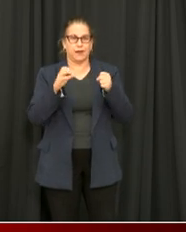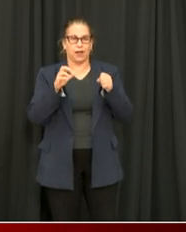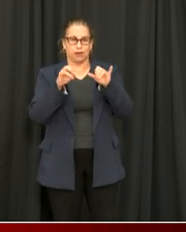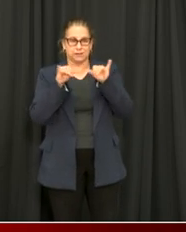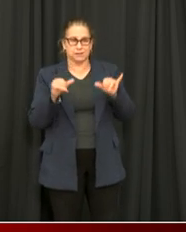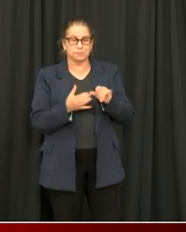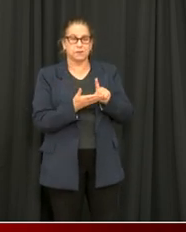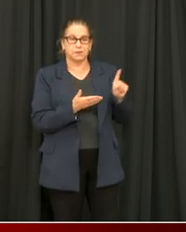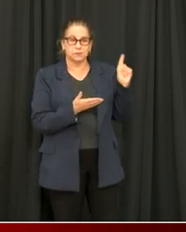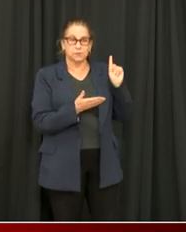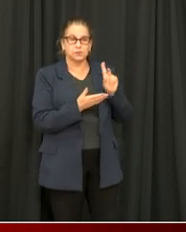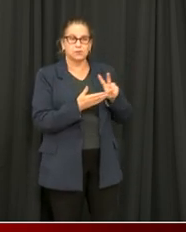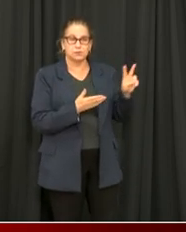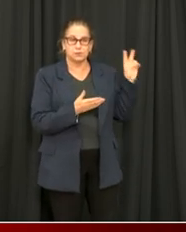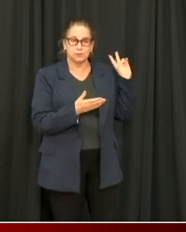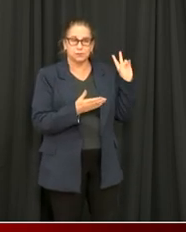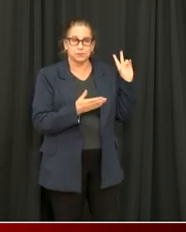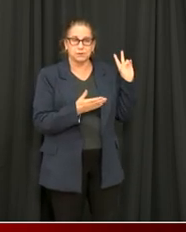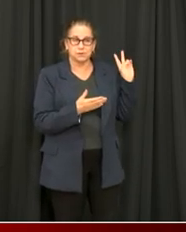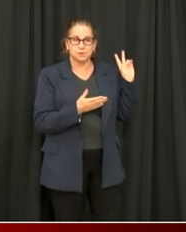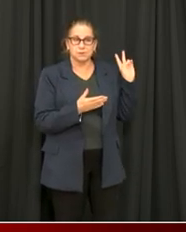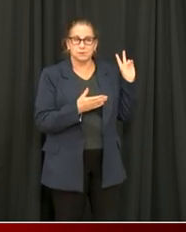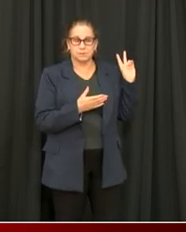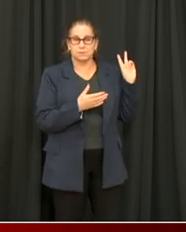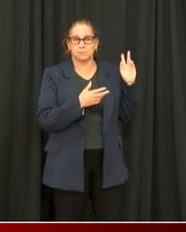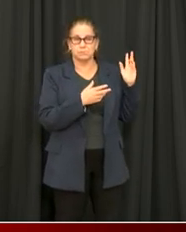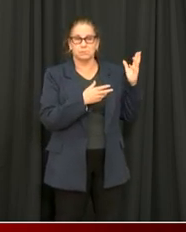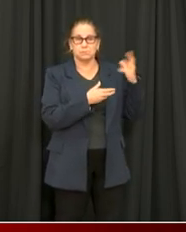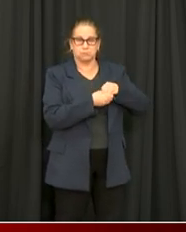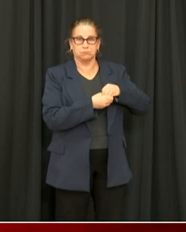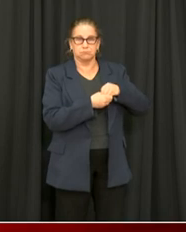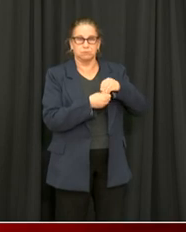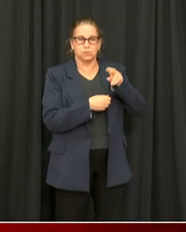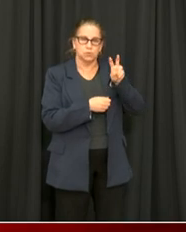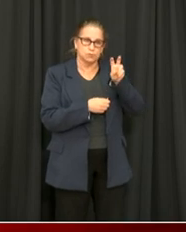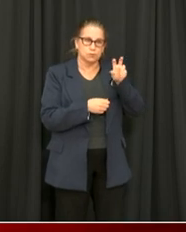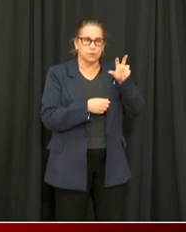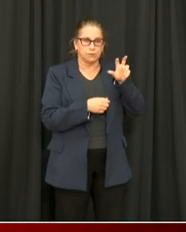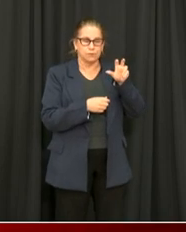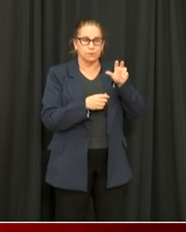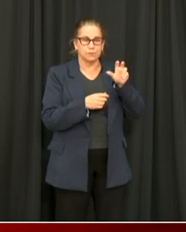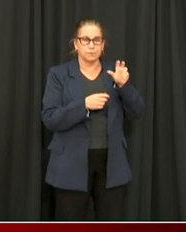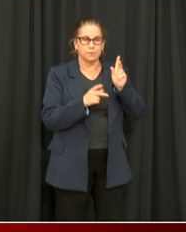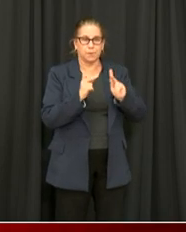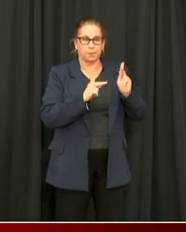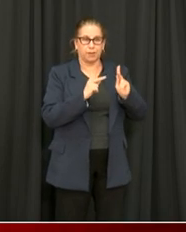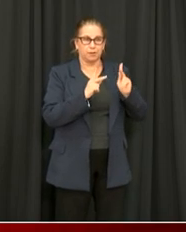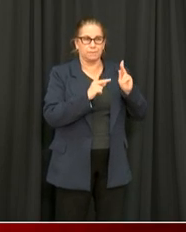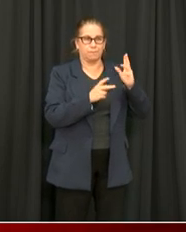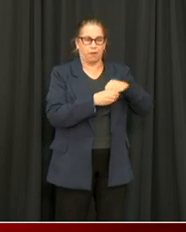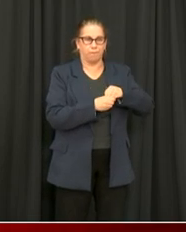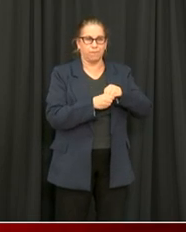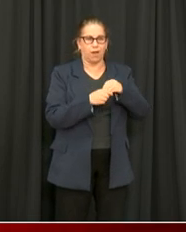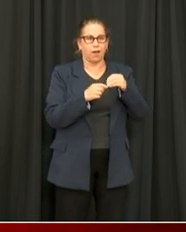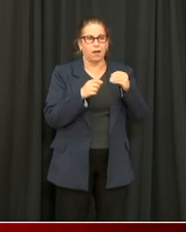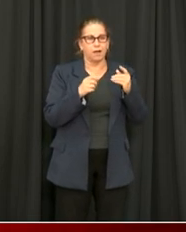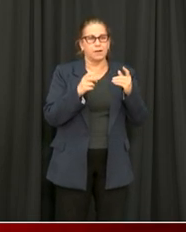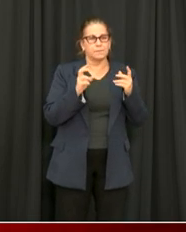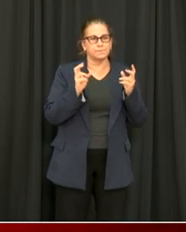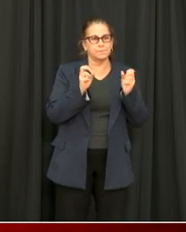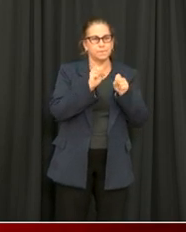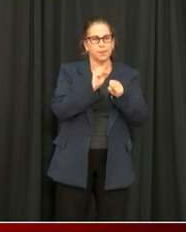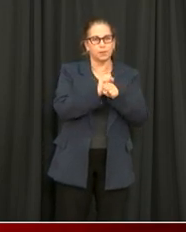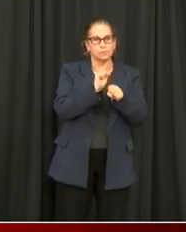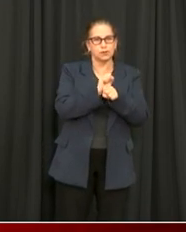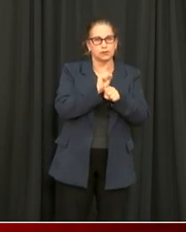now working with us for contact tracing. 200 of them are fully deployed. 100 new individuals started with us this week